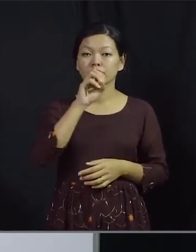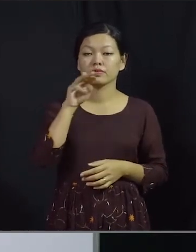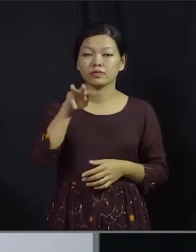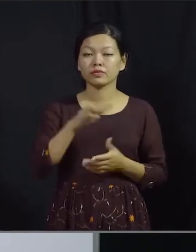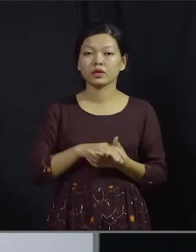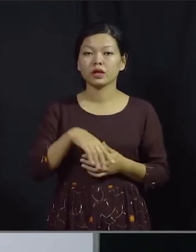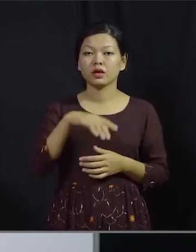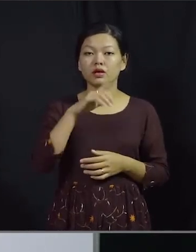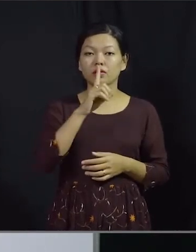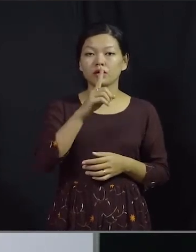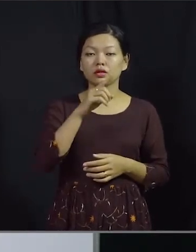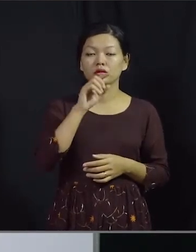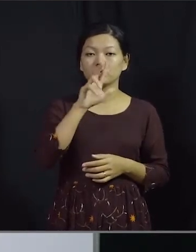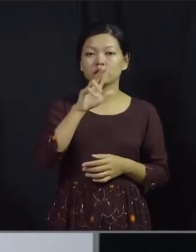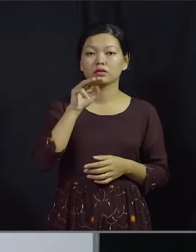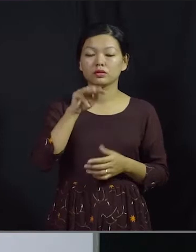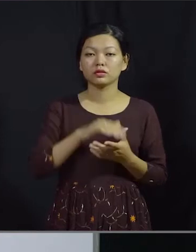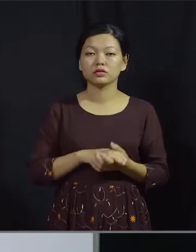1,80,000, 2,04,000,